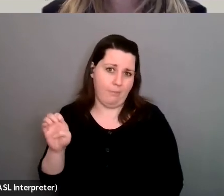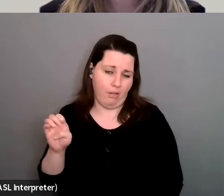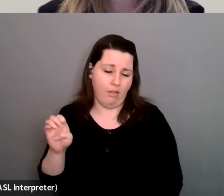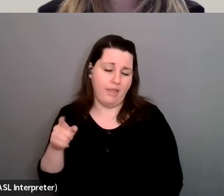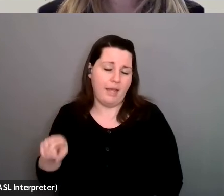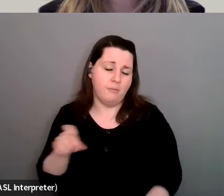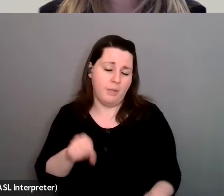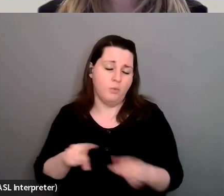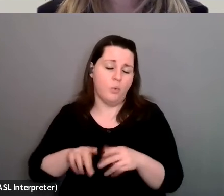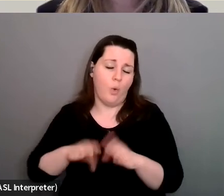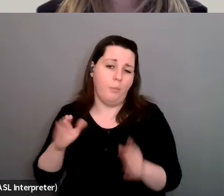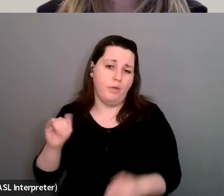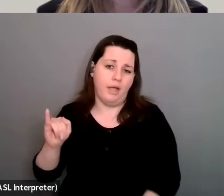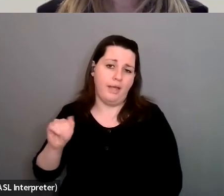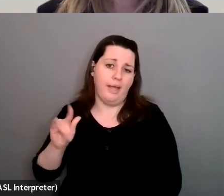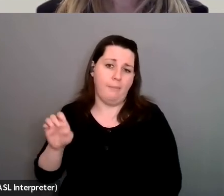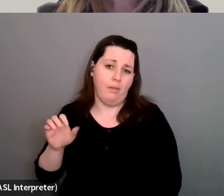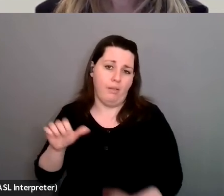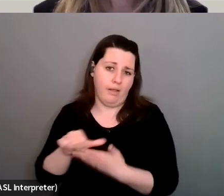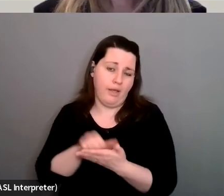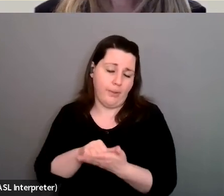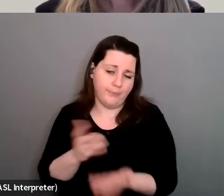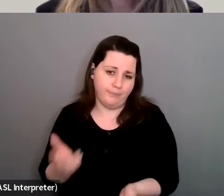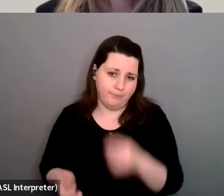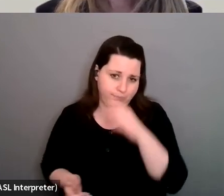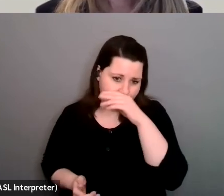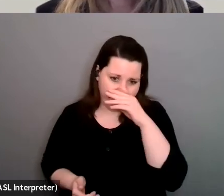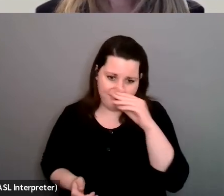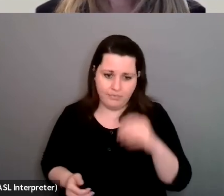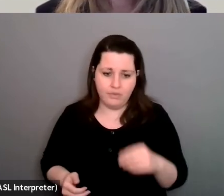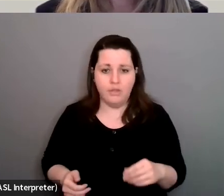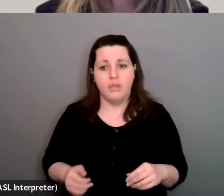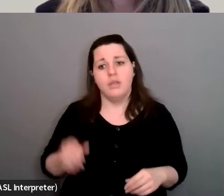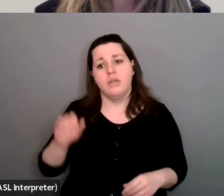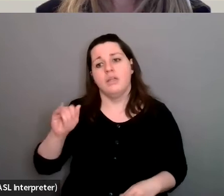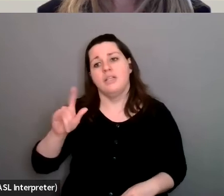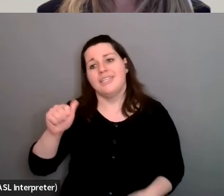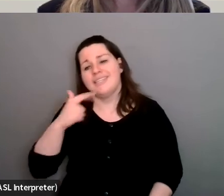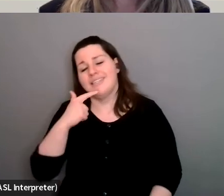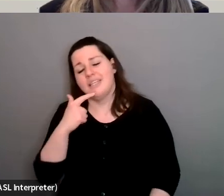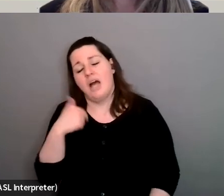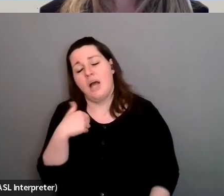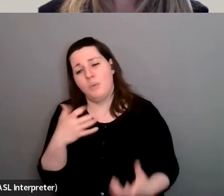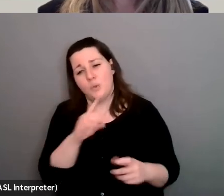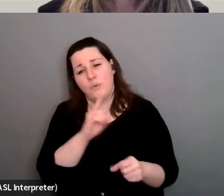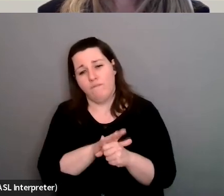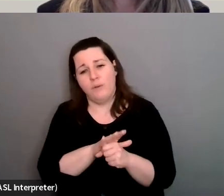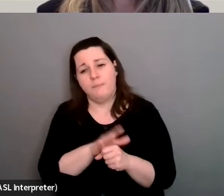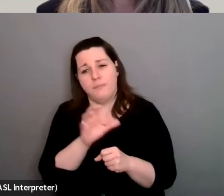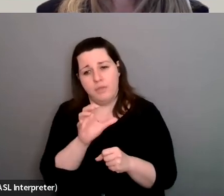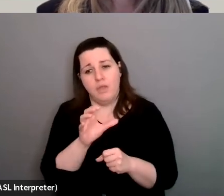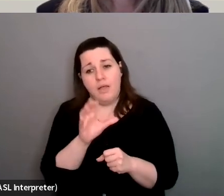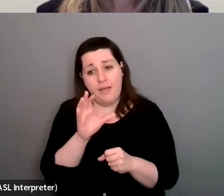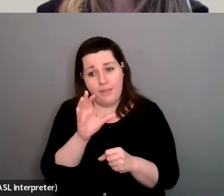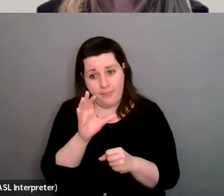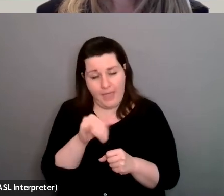an IAble account. Okay. And I want to on that just confirm that it will go live. That feature will go